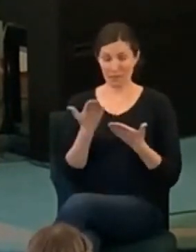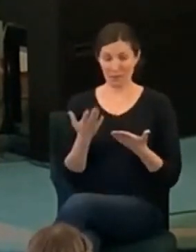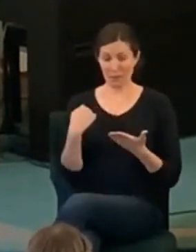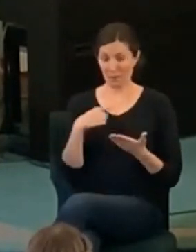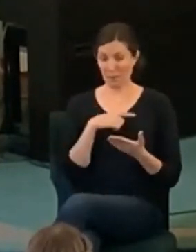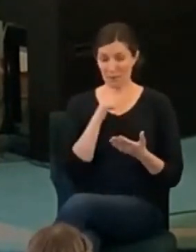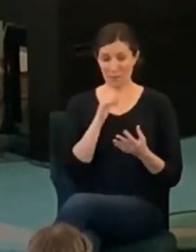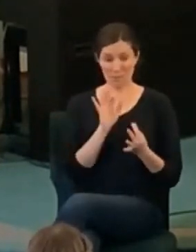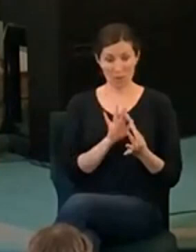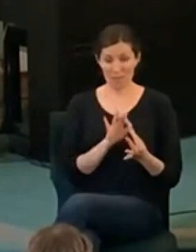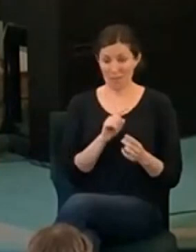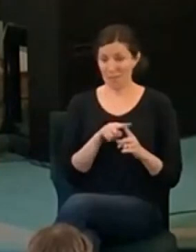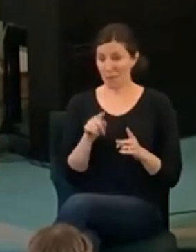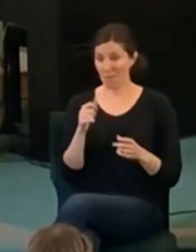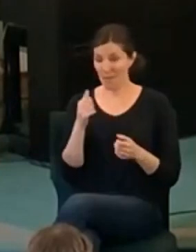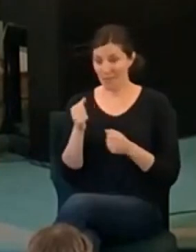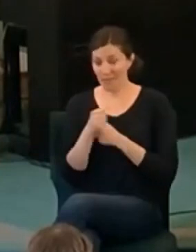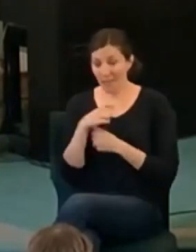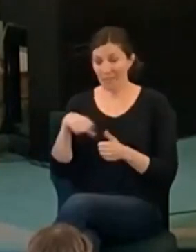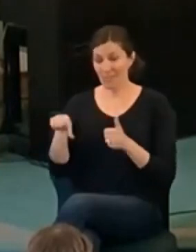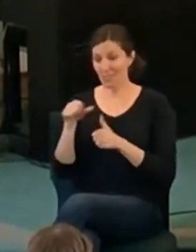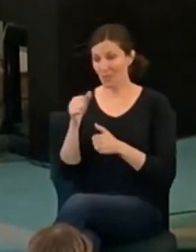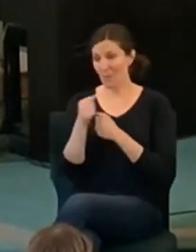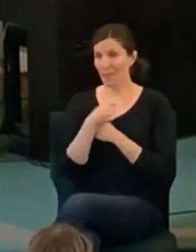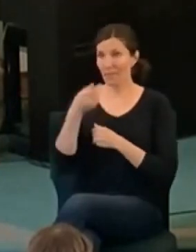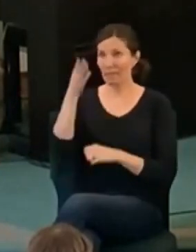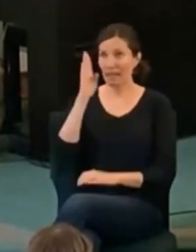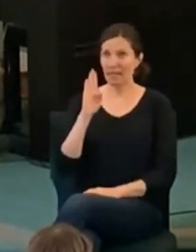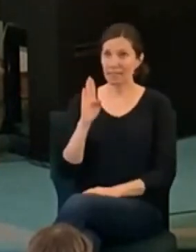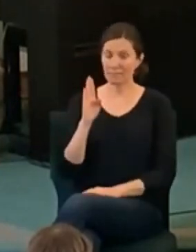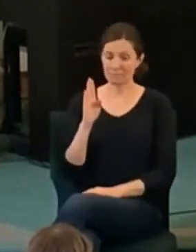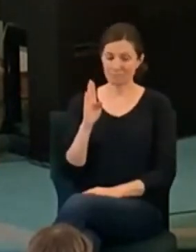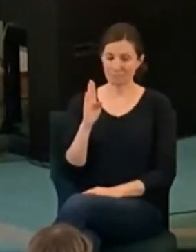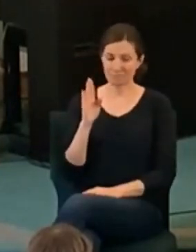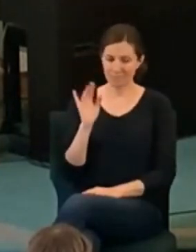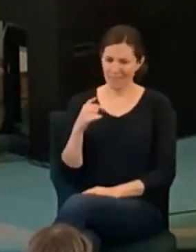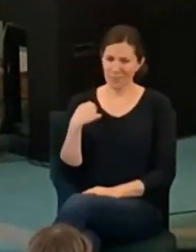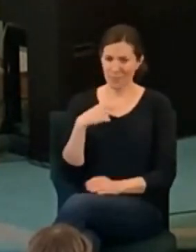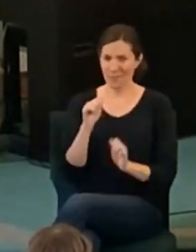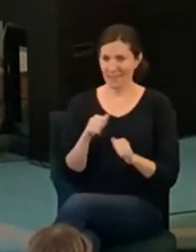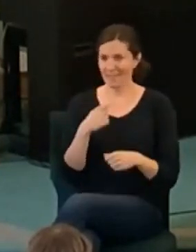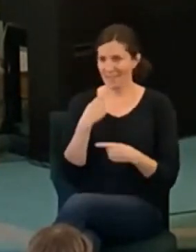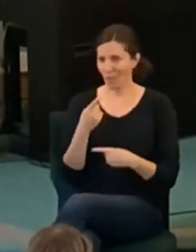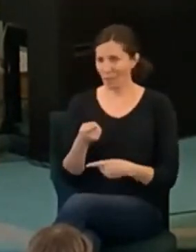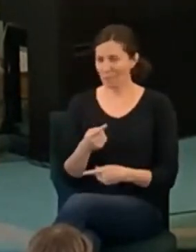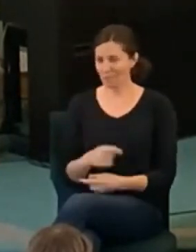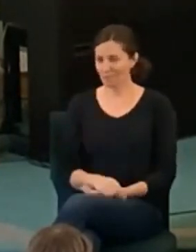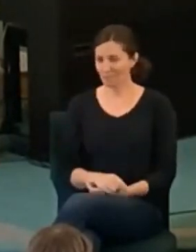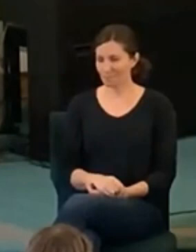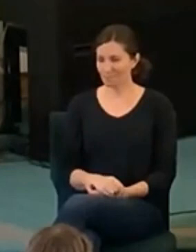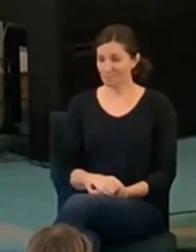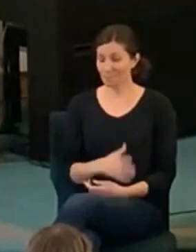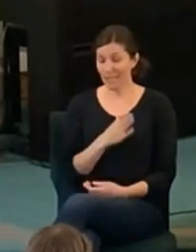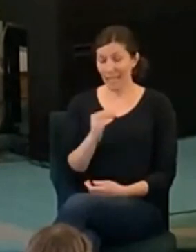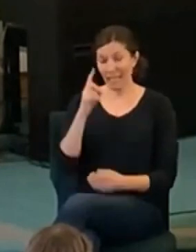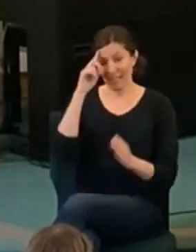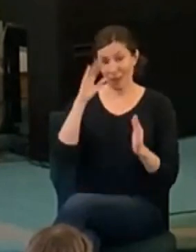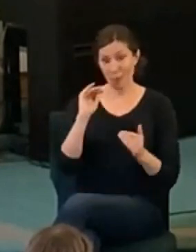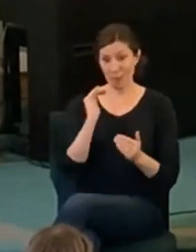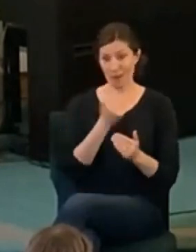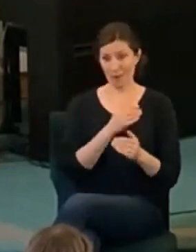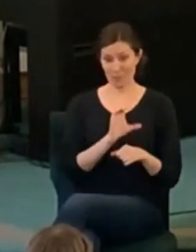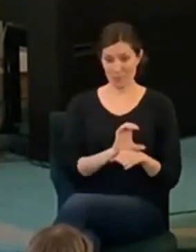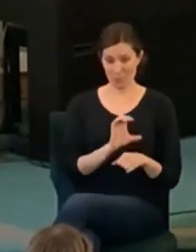it. Welcome them and ask them, how did you end up here? Do you know someone? Or, you know, things like that. That we can talk to them